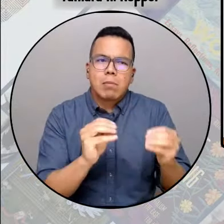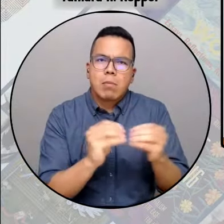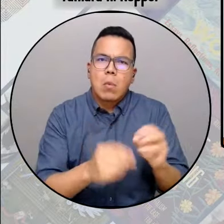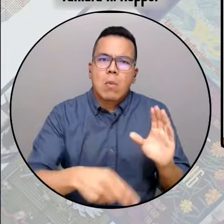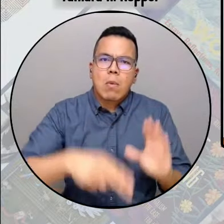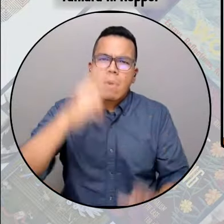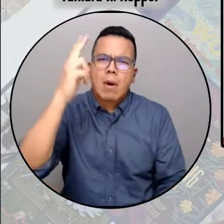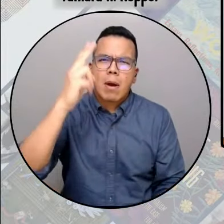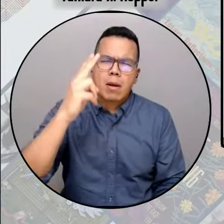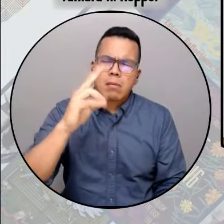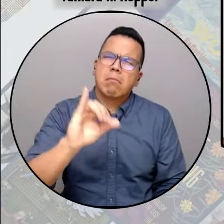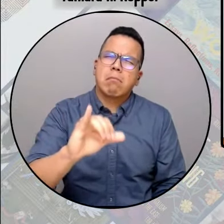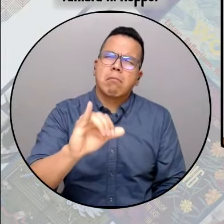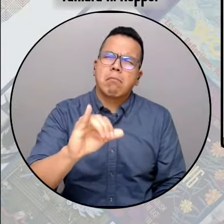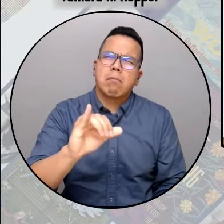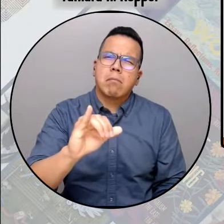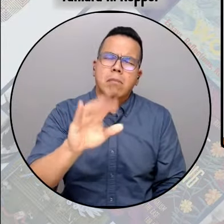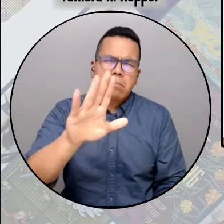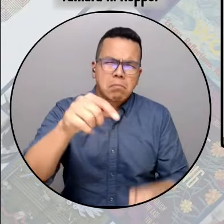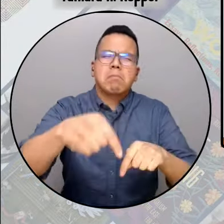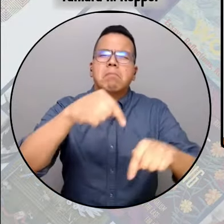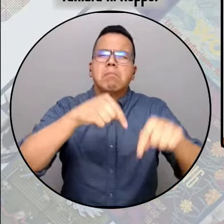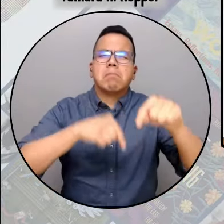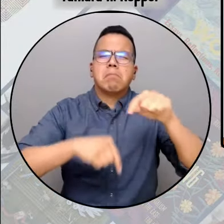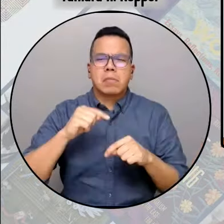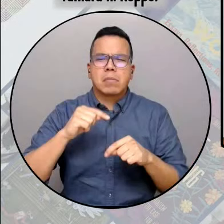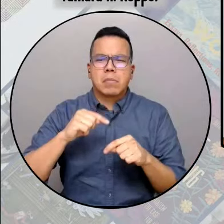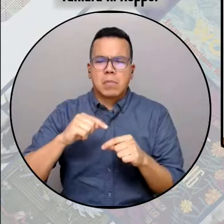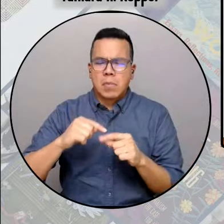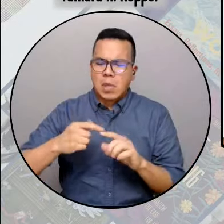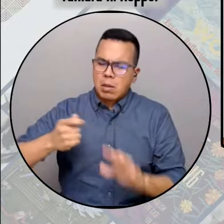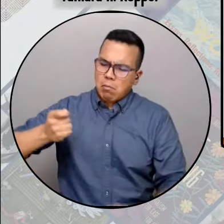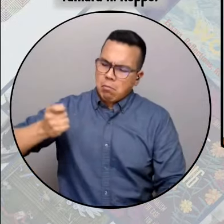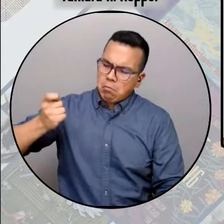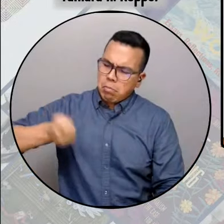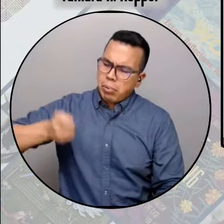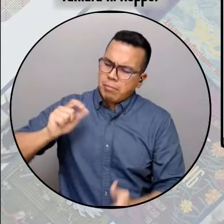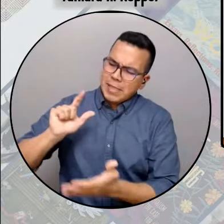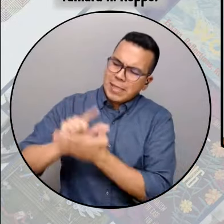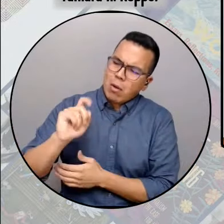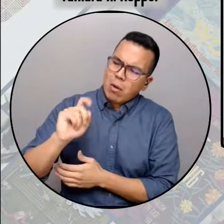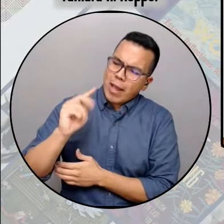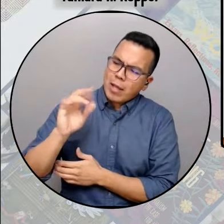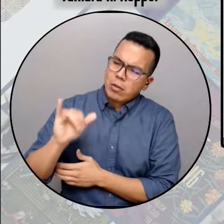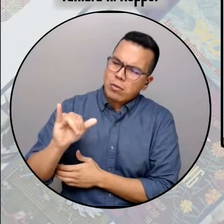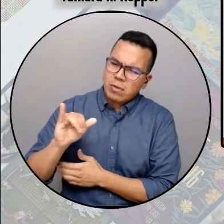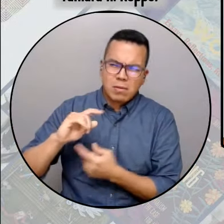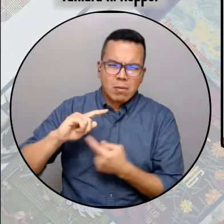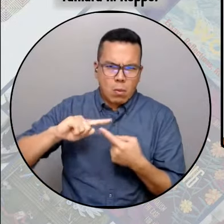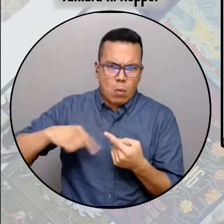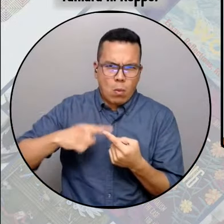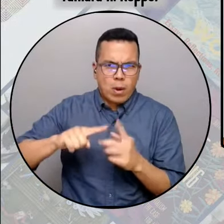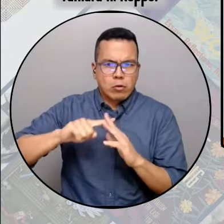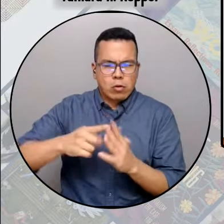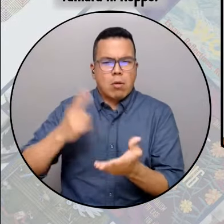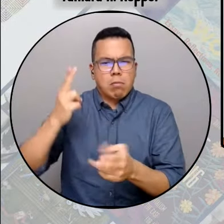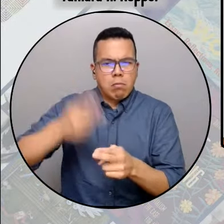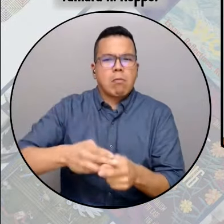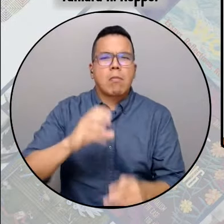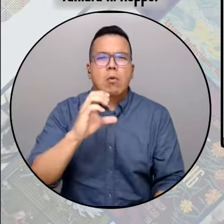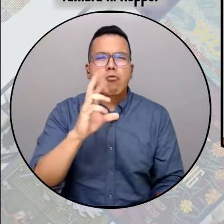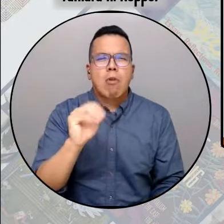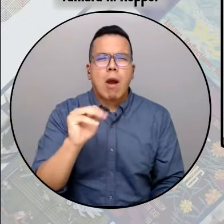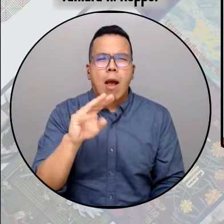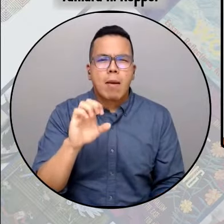entry become associated with being a crime, okay? And when did it start to get prosecuted? But this is something that we